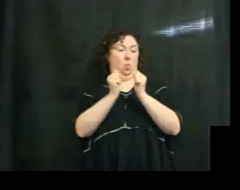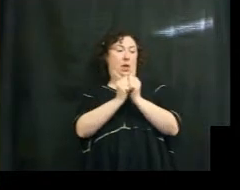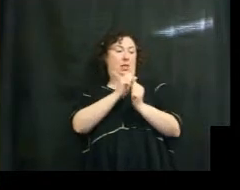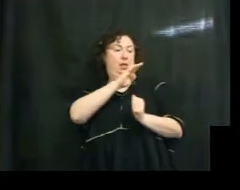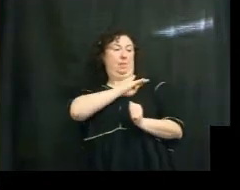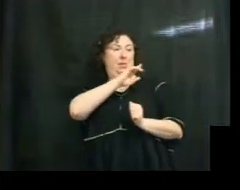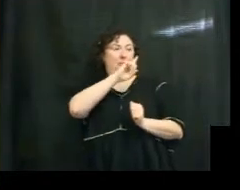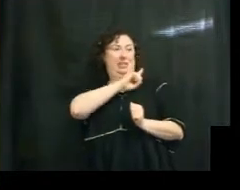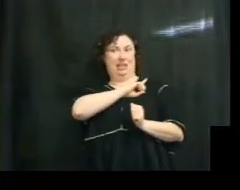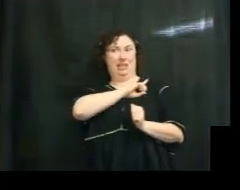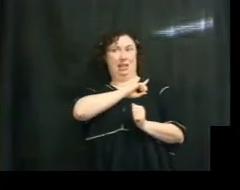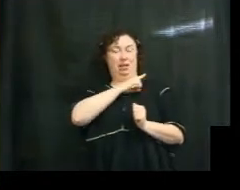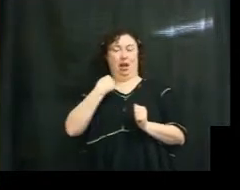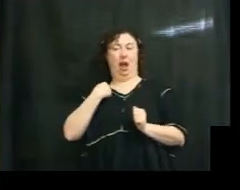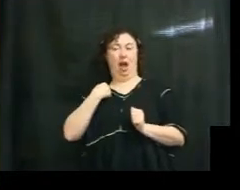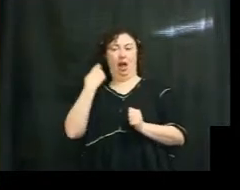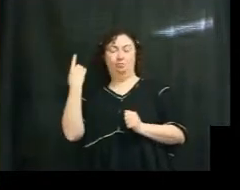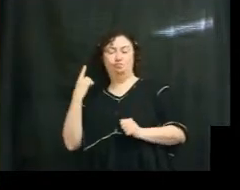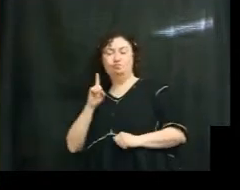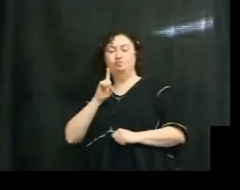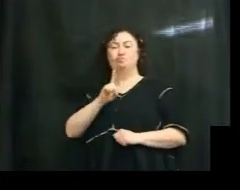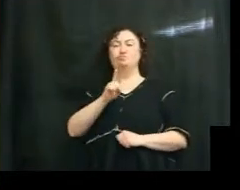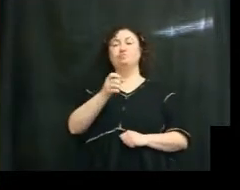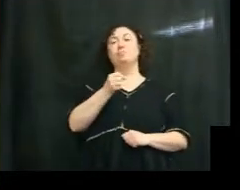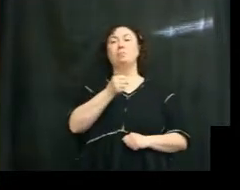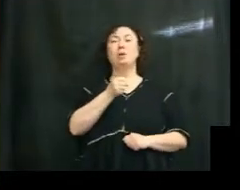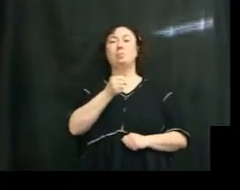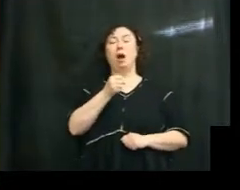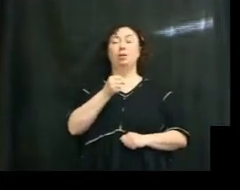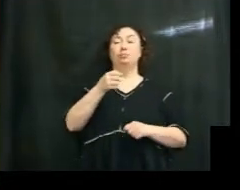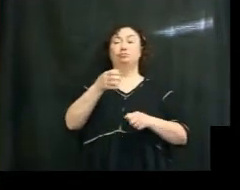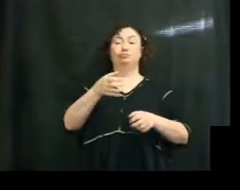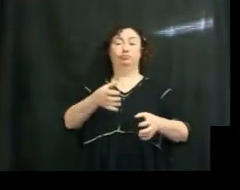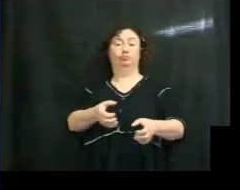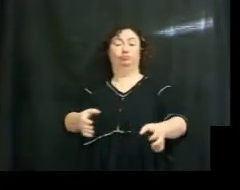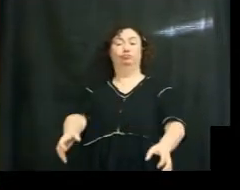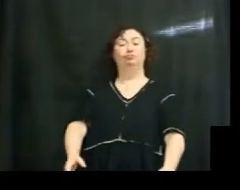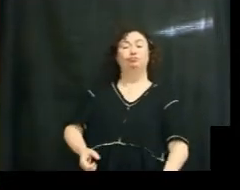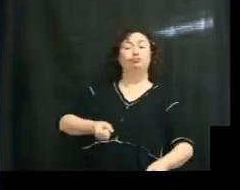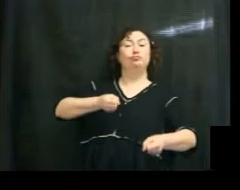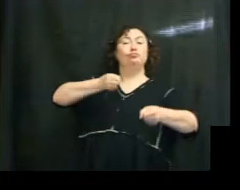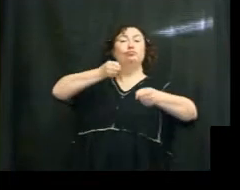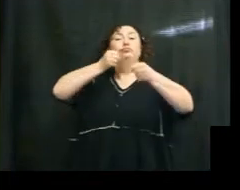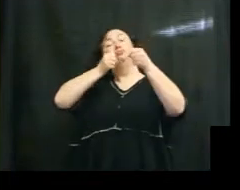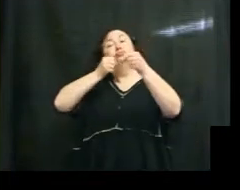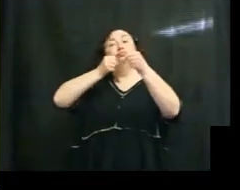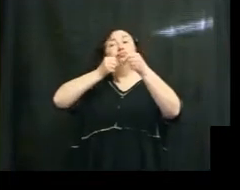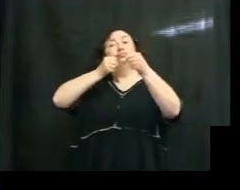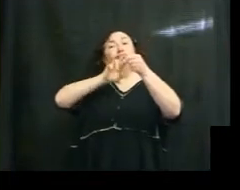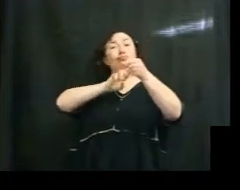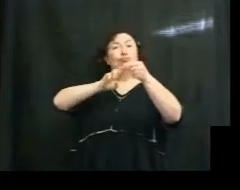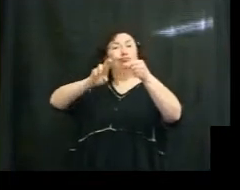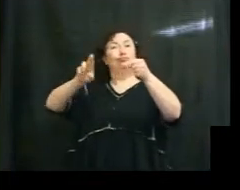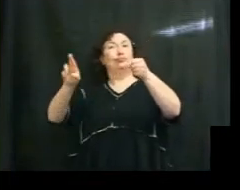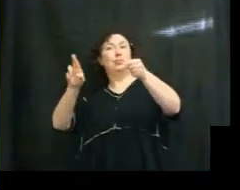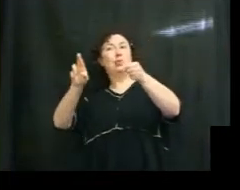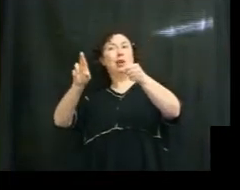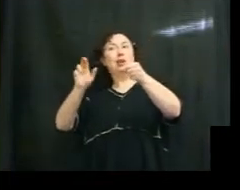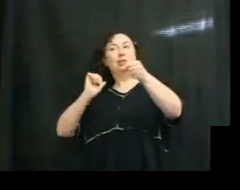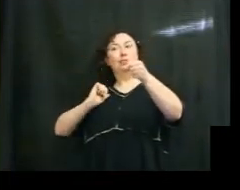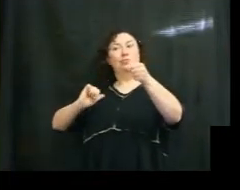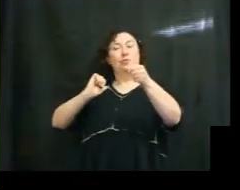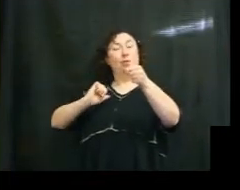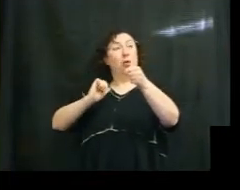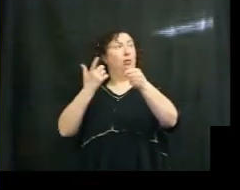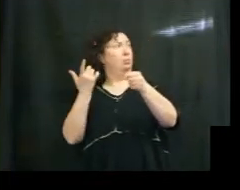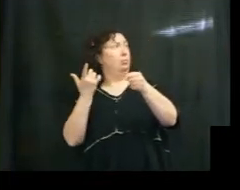walked right up to the microphone and held my trombone high up in the air, ready to blow. "What do you